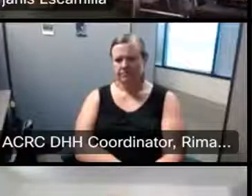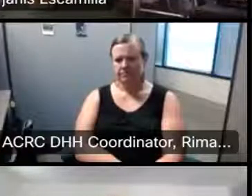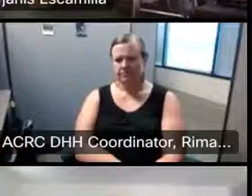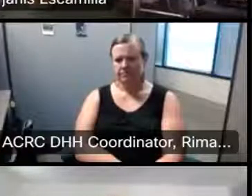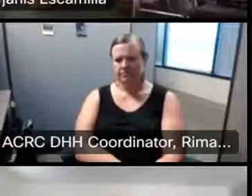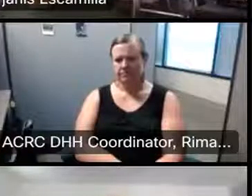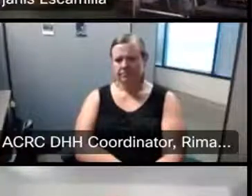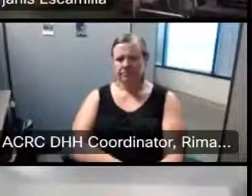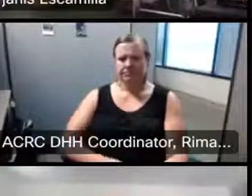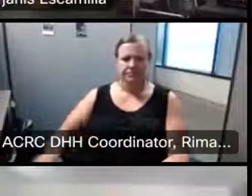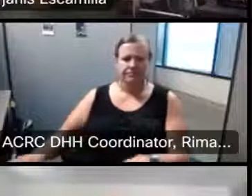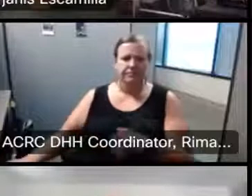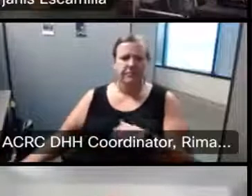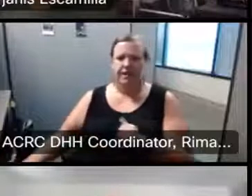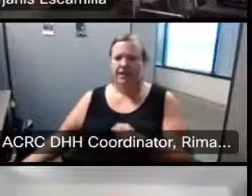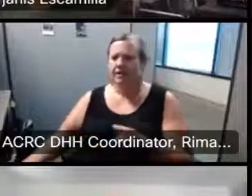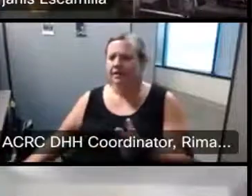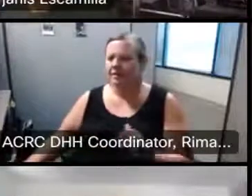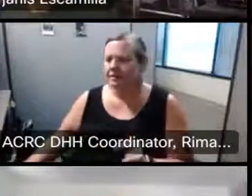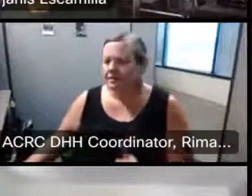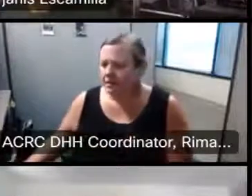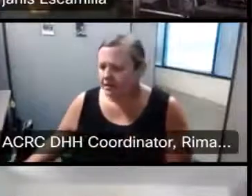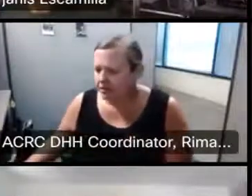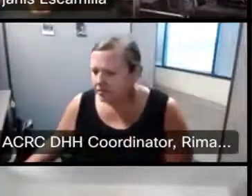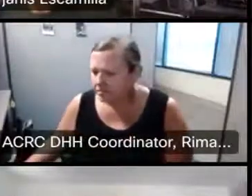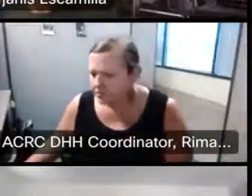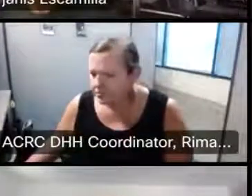and would be very helpful as we're looking at